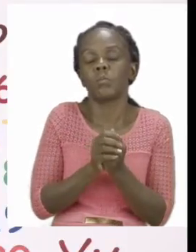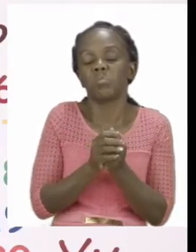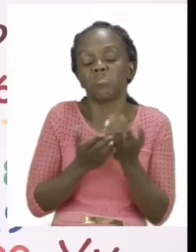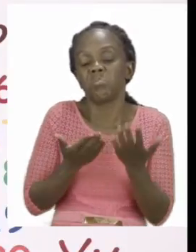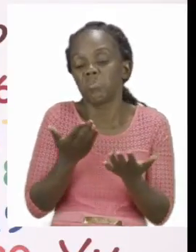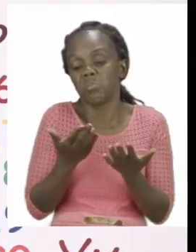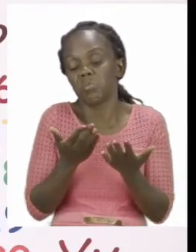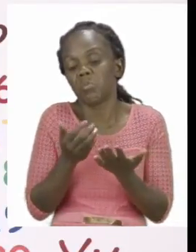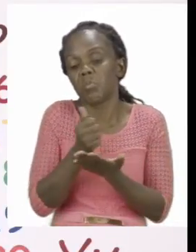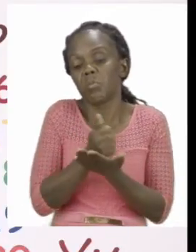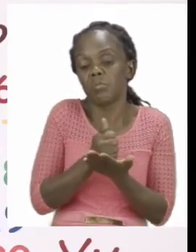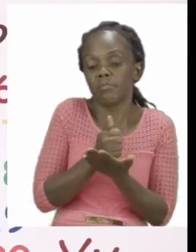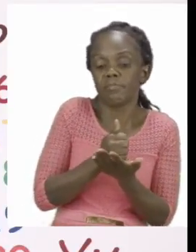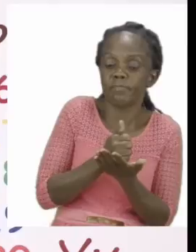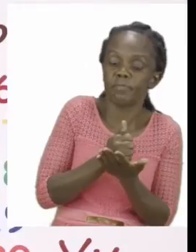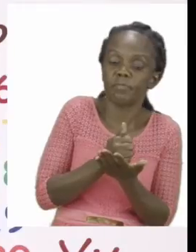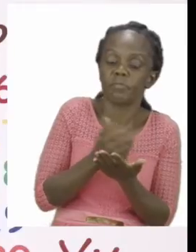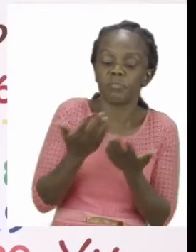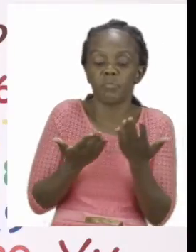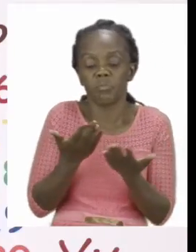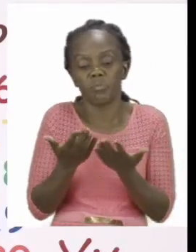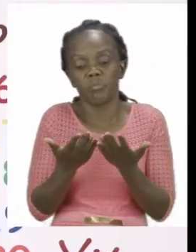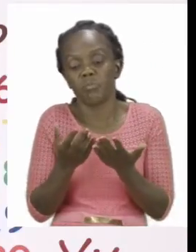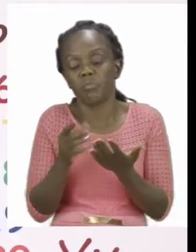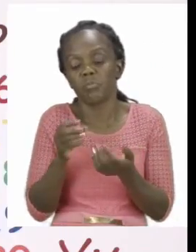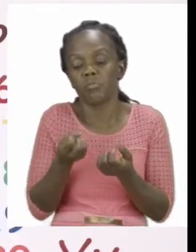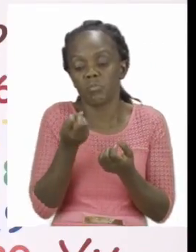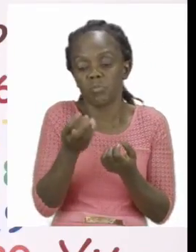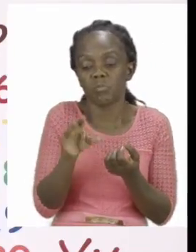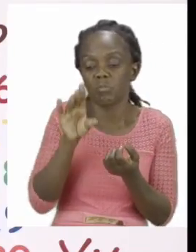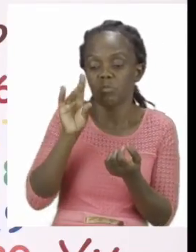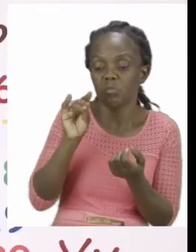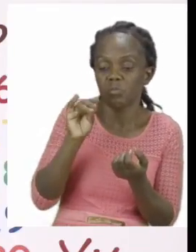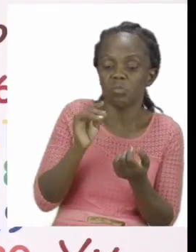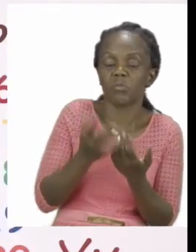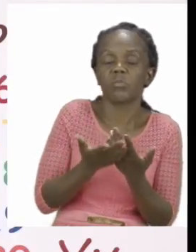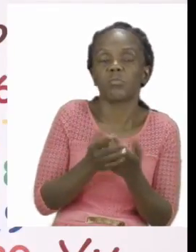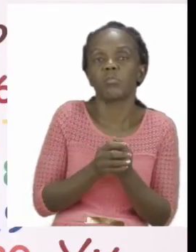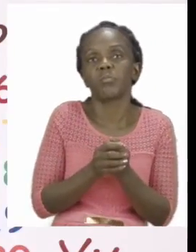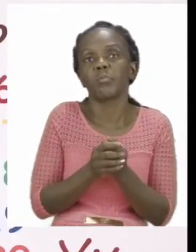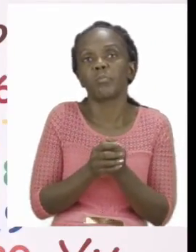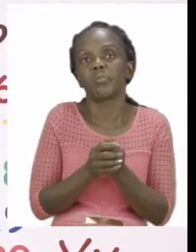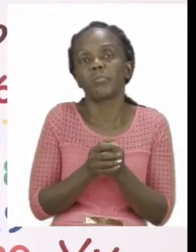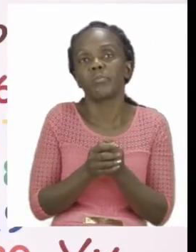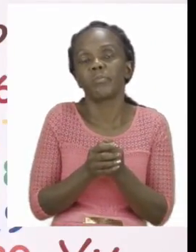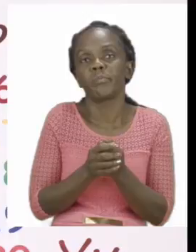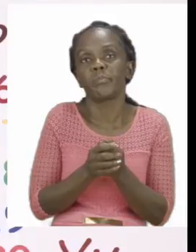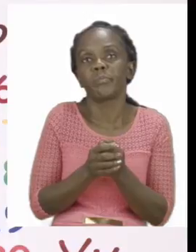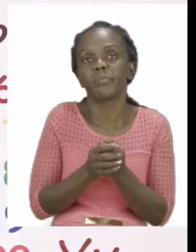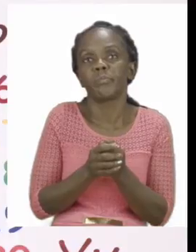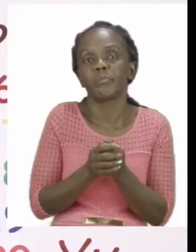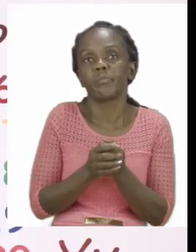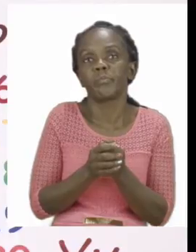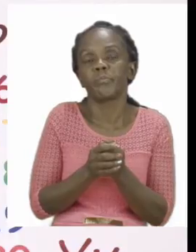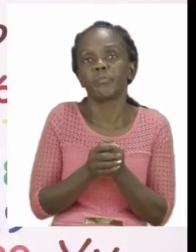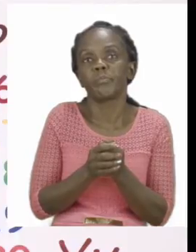floor? Once you are done trying to act out these actions, I would like you to try and do it again,